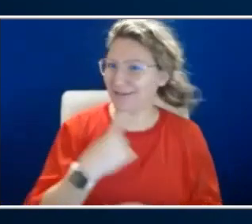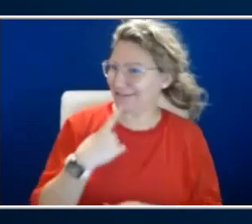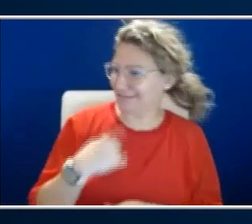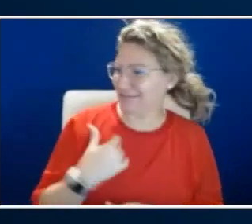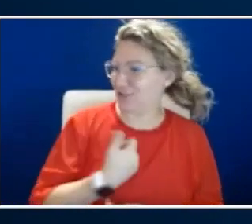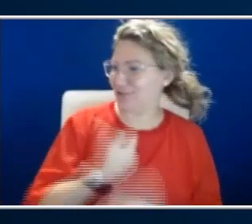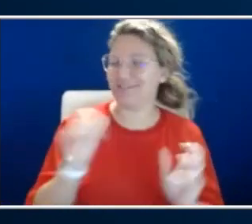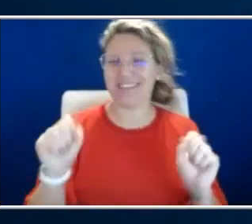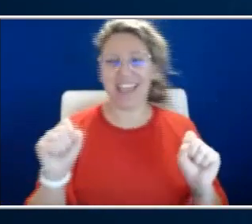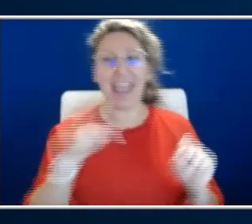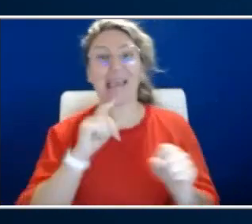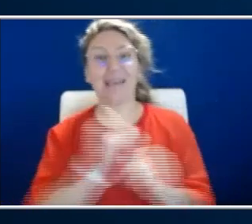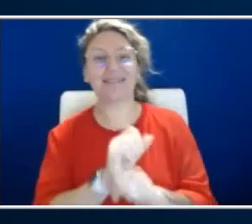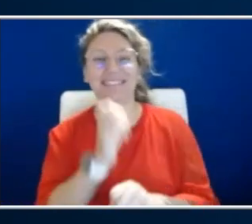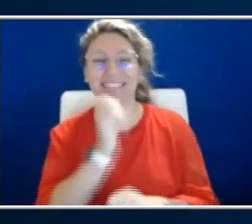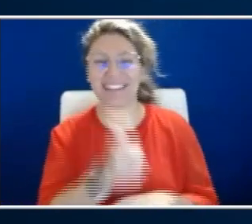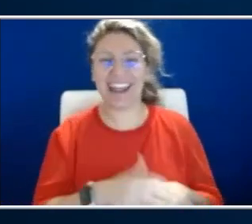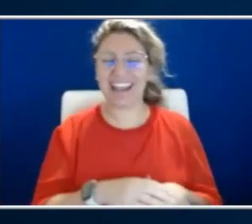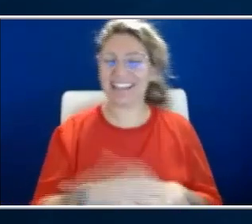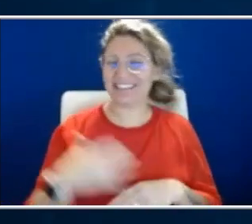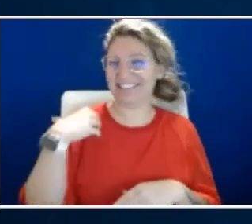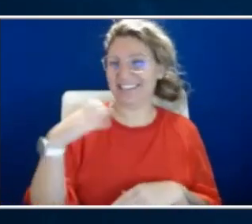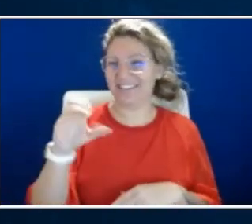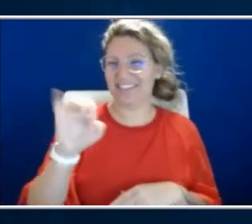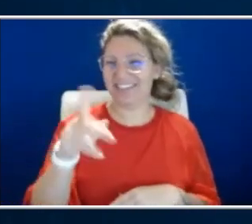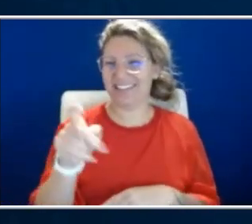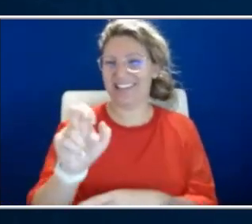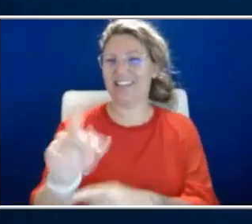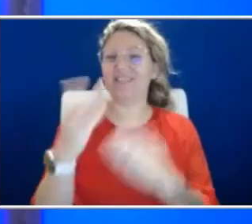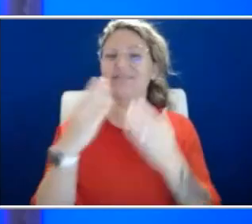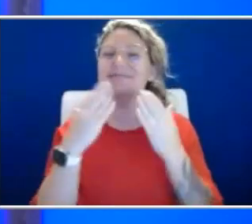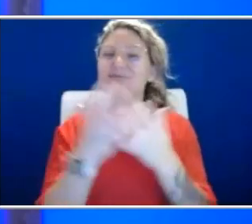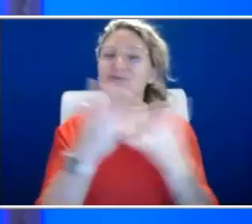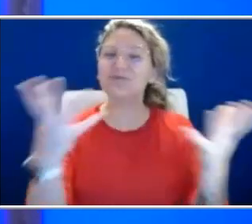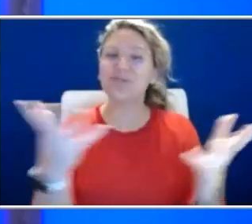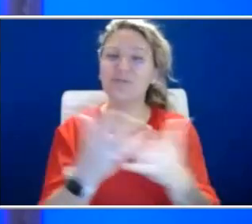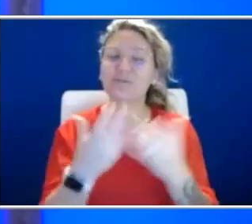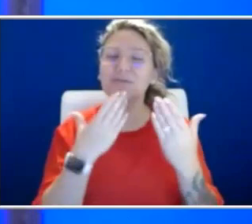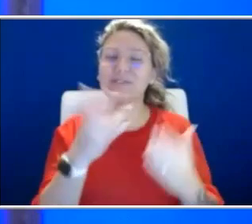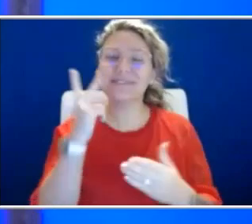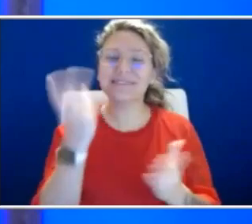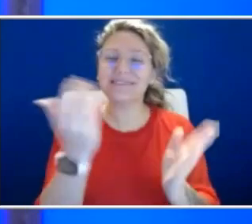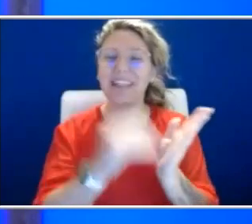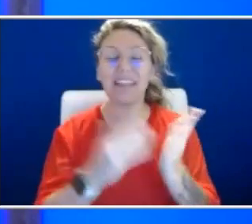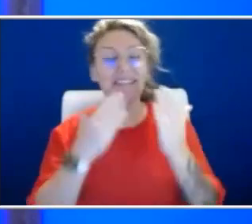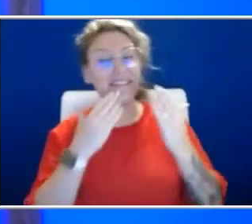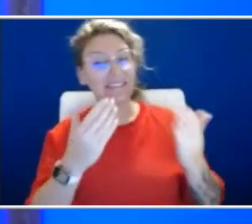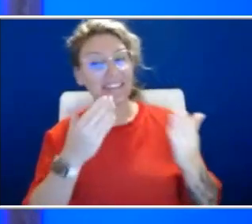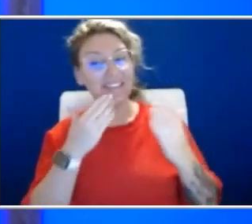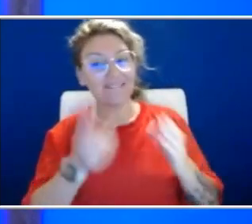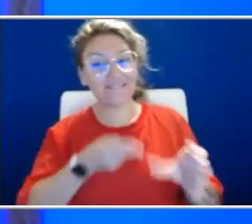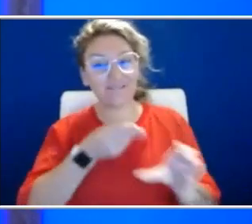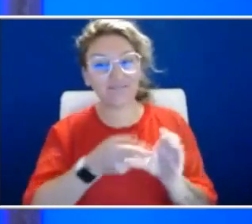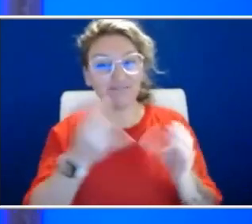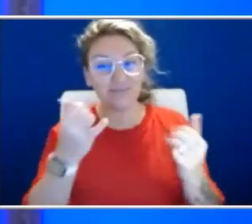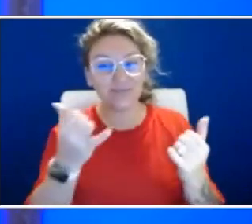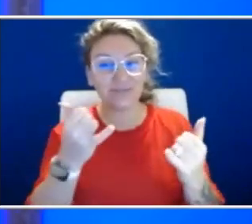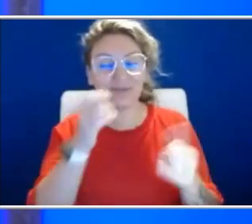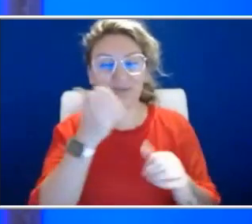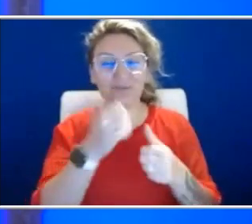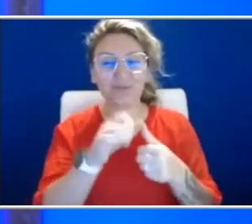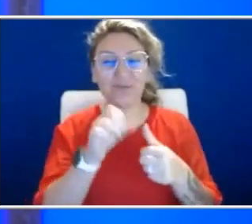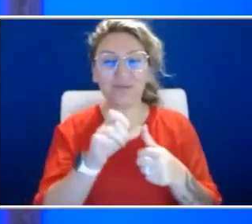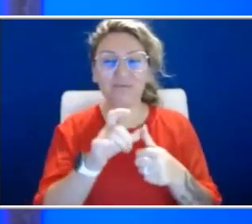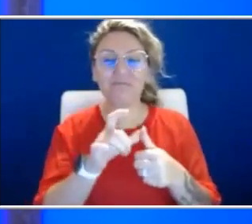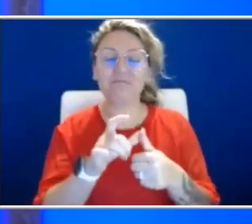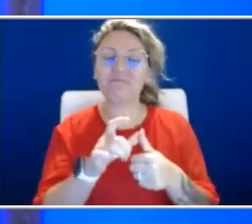not. Chef Eric, thank you so much. It's great to see you again. And thank you so much for being with us today. Remember, you can catch our updates anytime